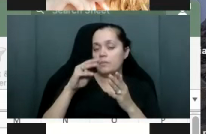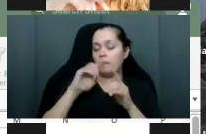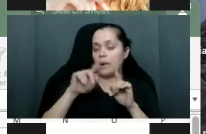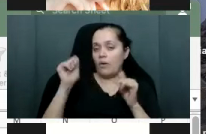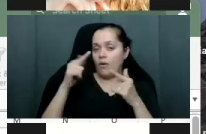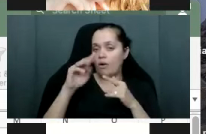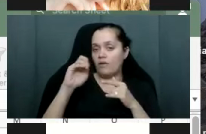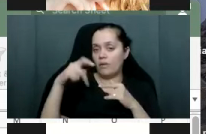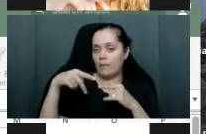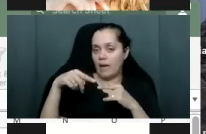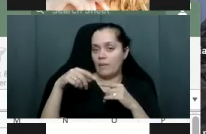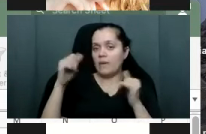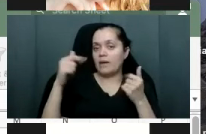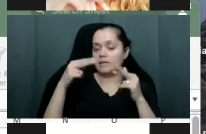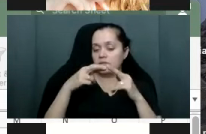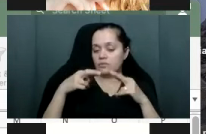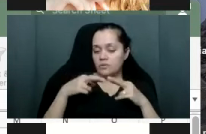Each of the regions